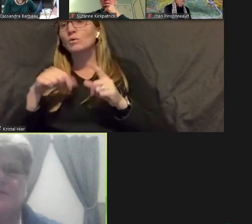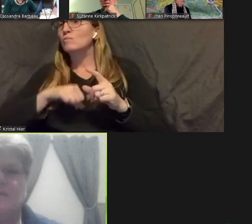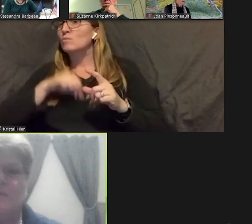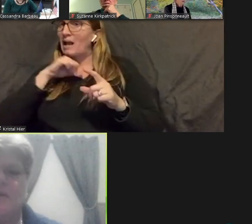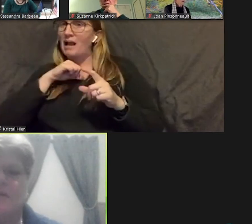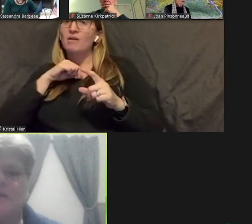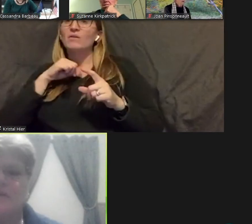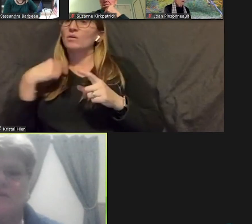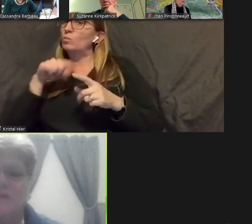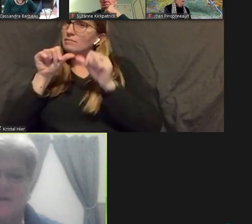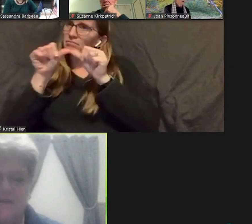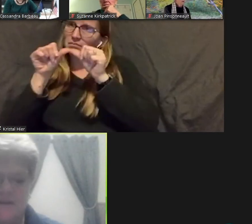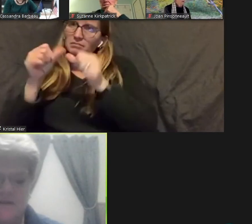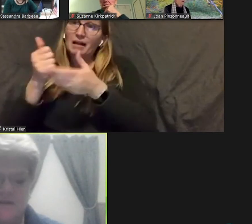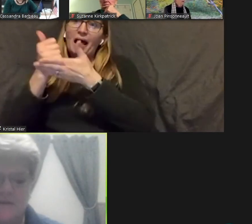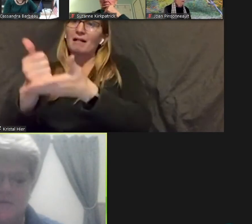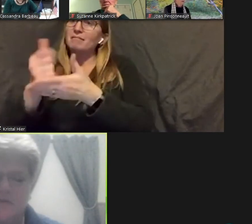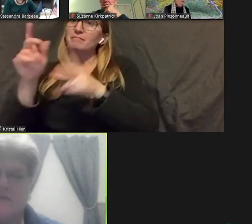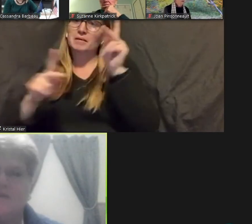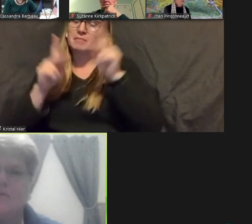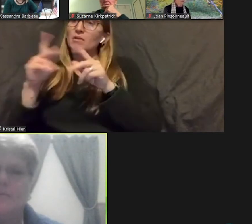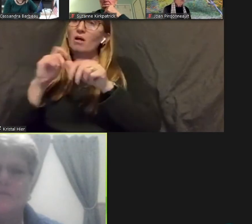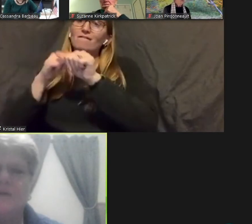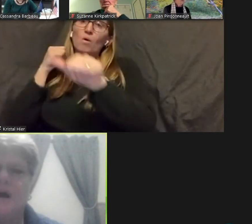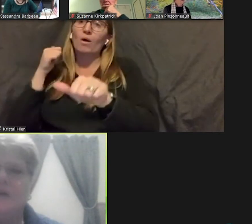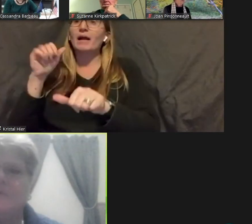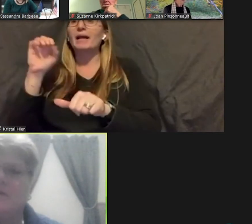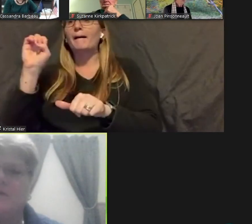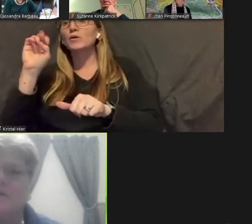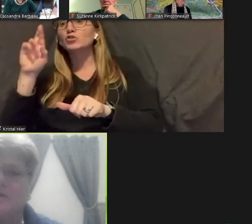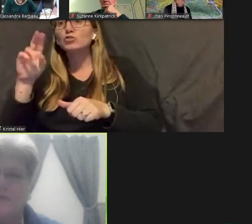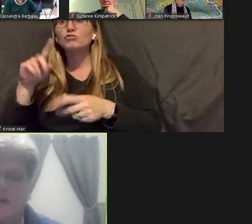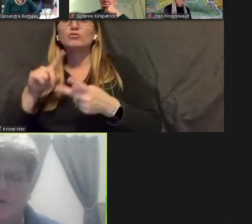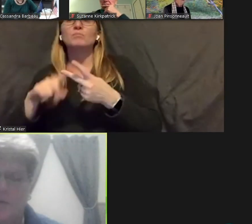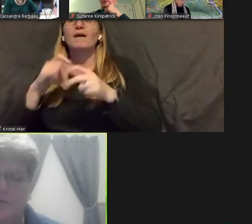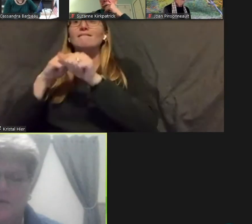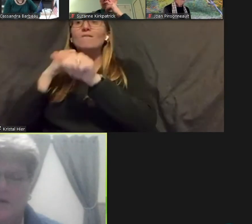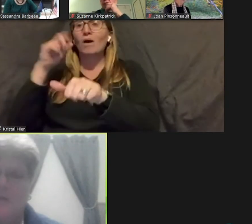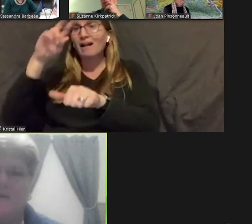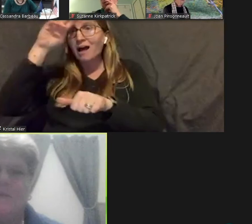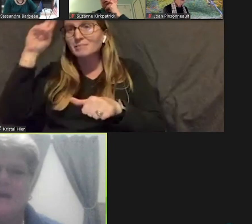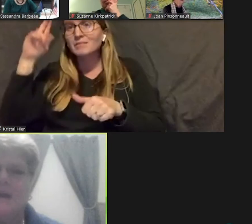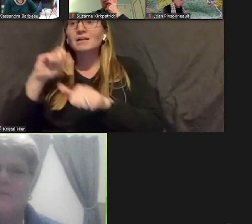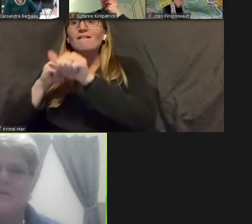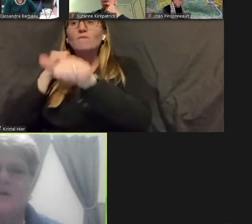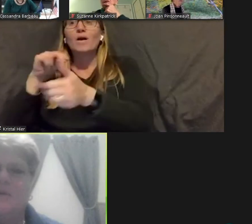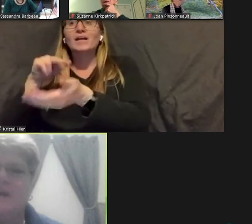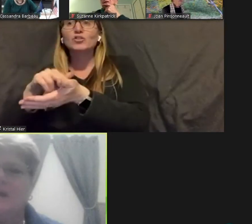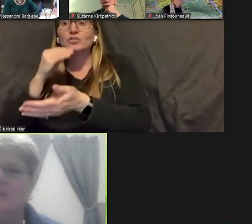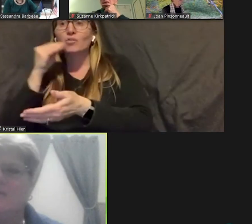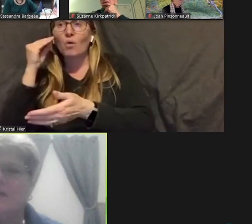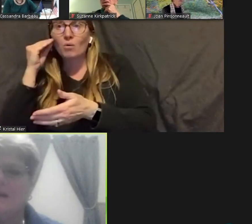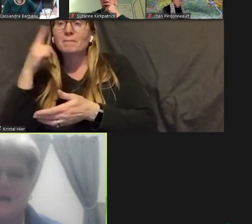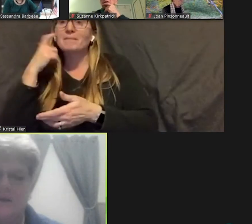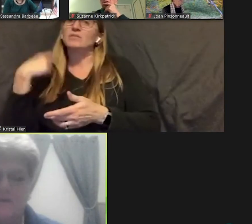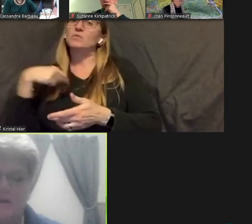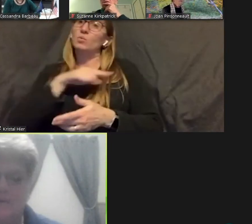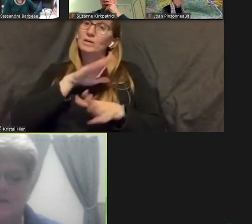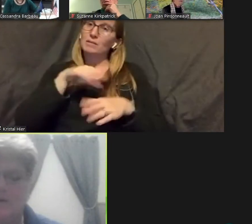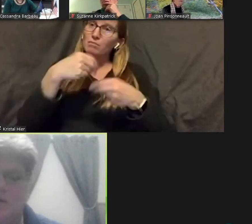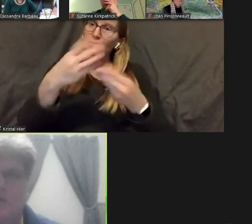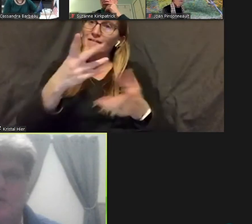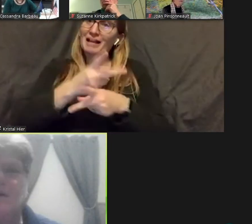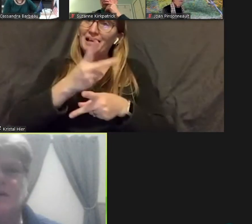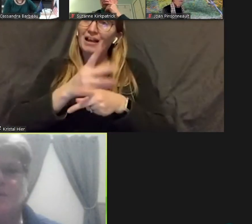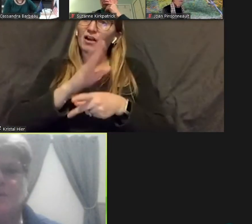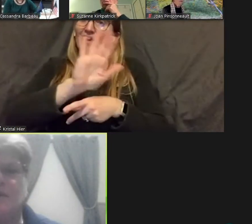of more expensive things such as emergency rooms, hospitals, and nursing homes by being able to go in and provide care to them